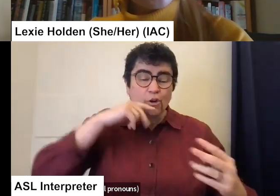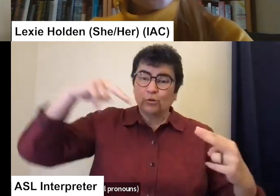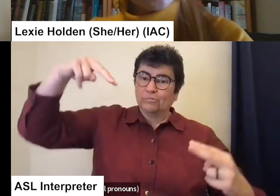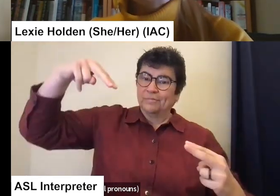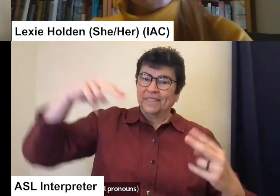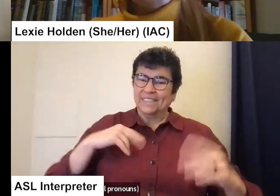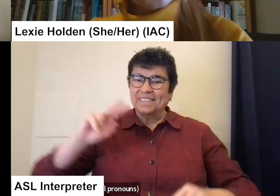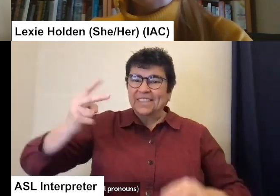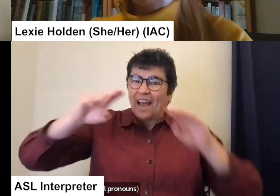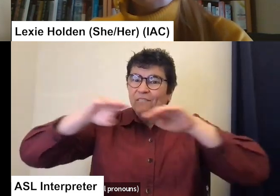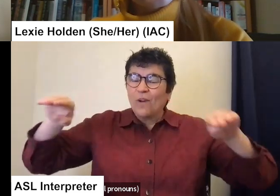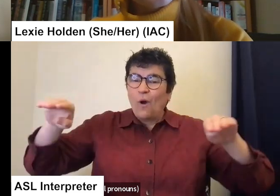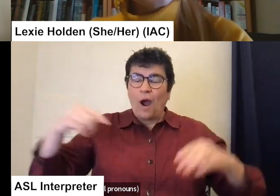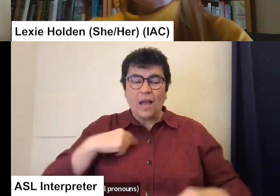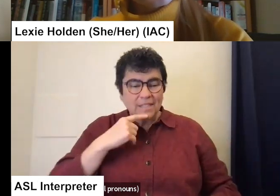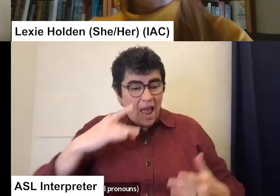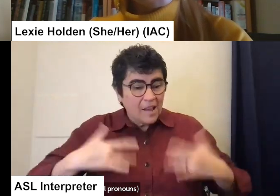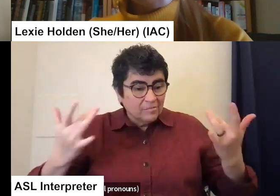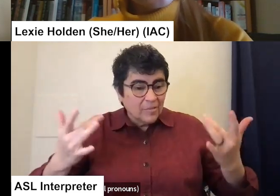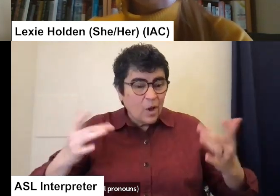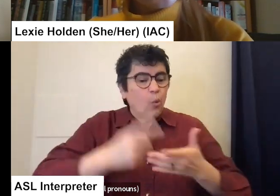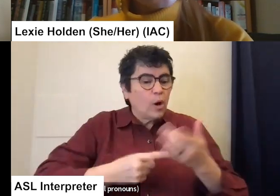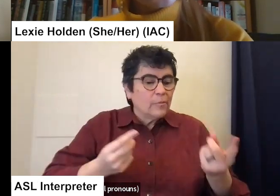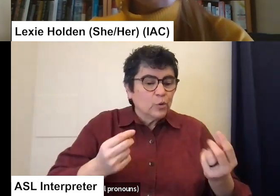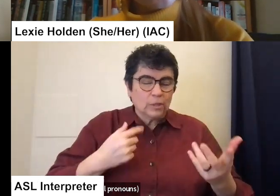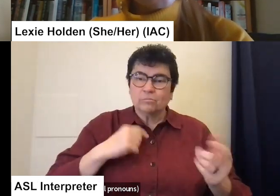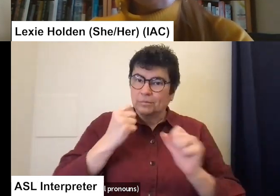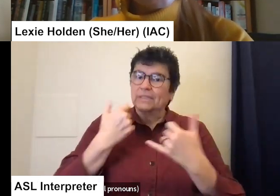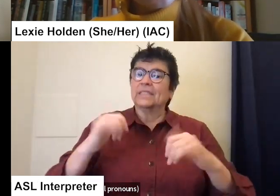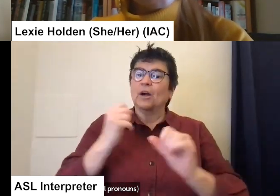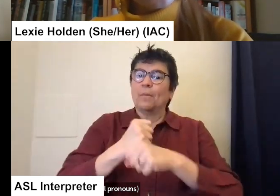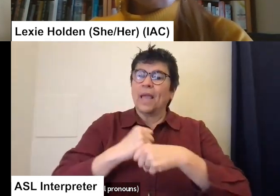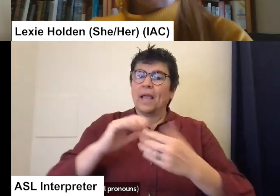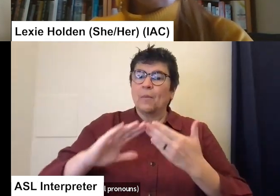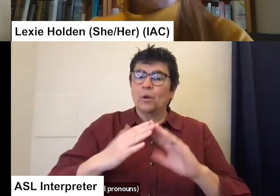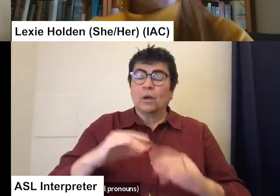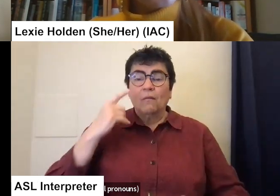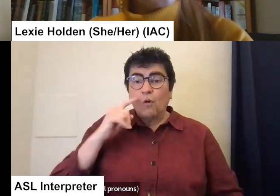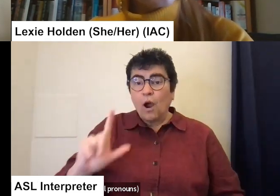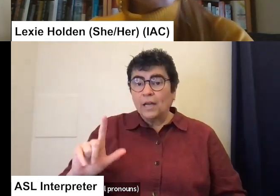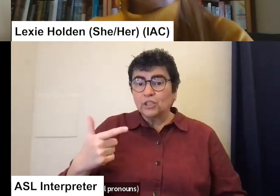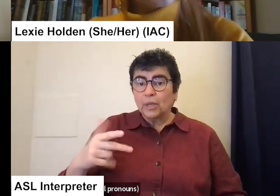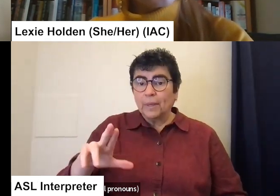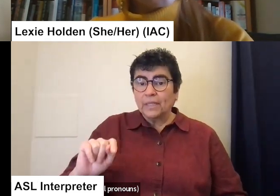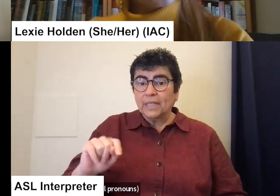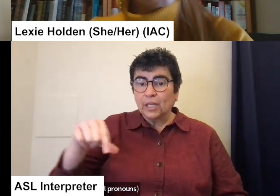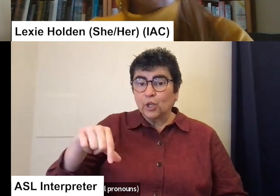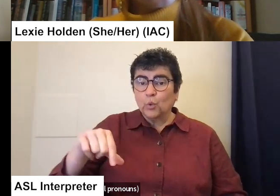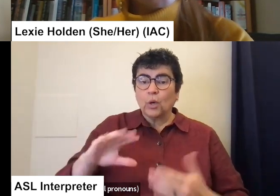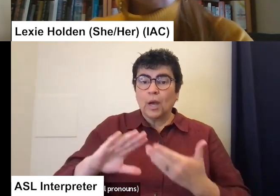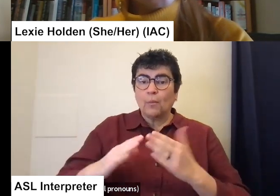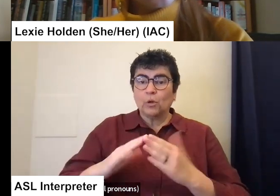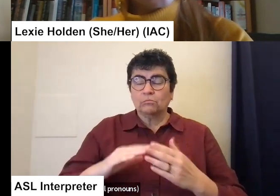day? What you've been up to? And this way is creating community. Or for the LGBTQ community,